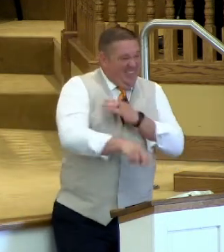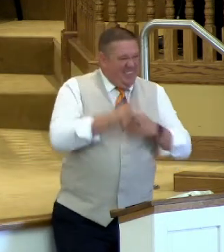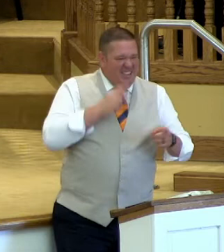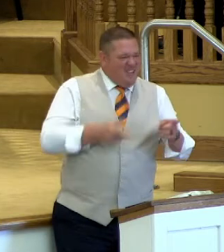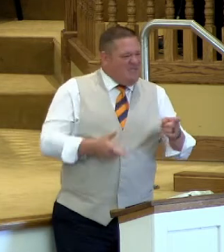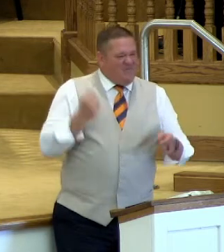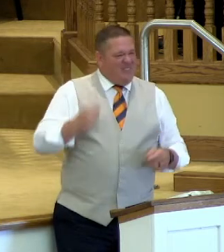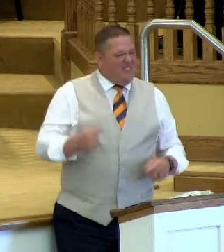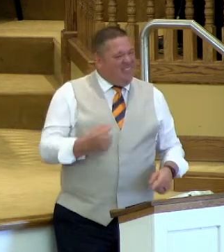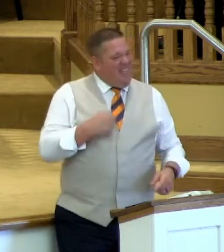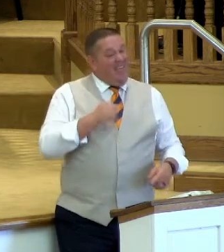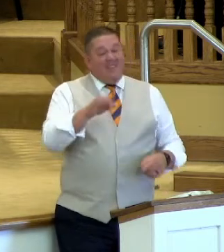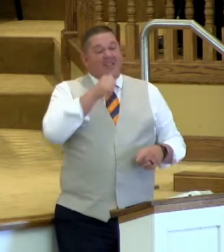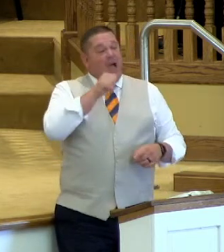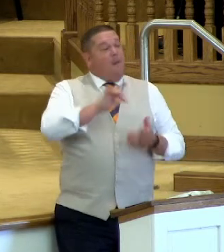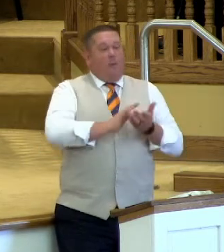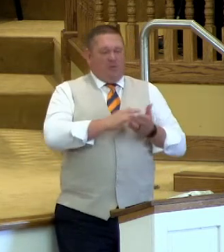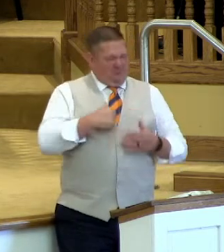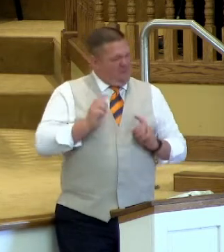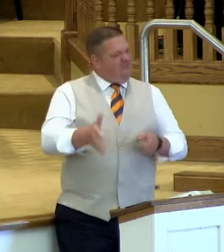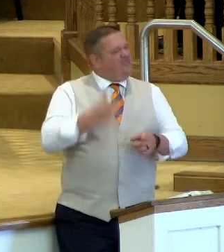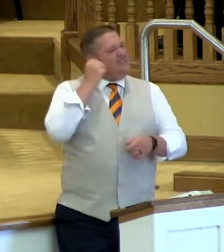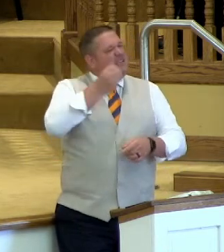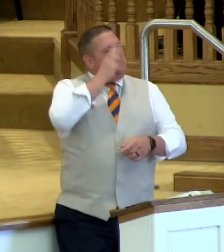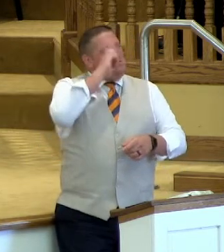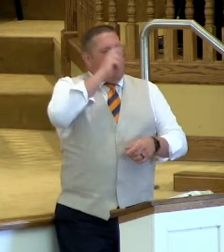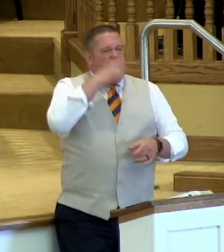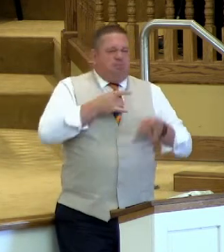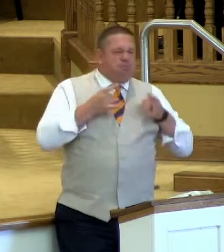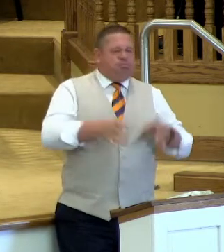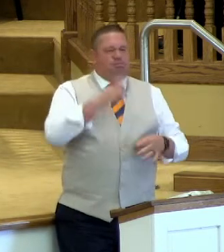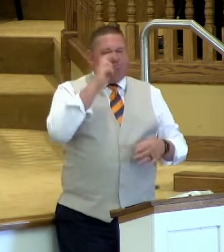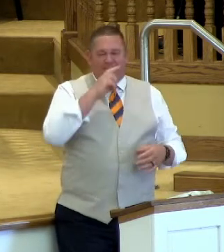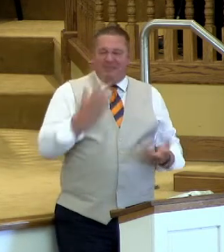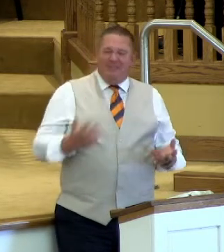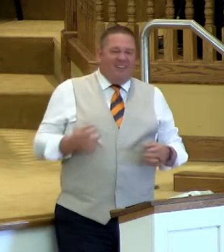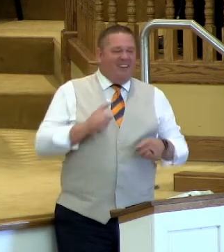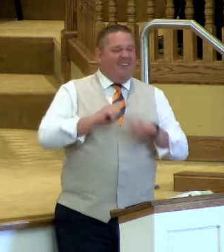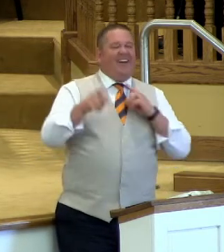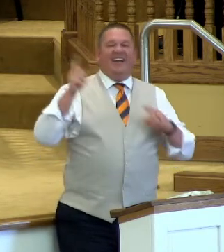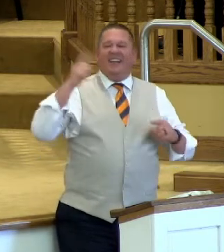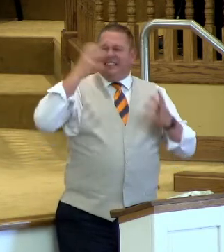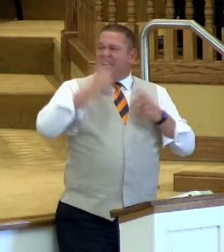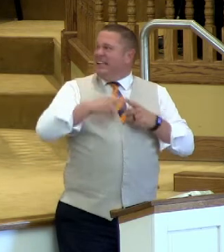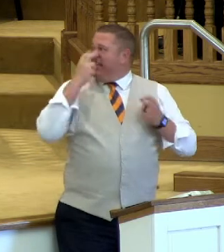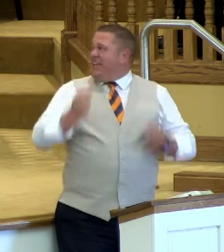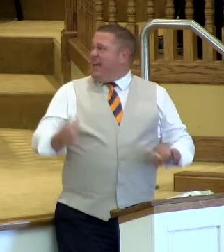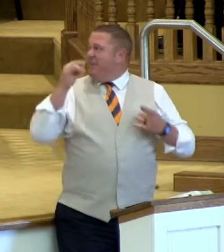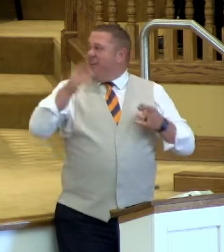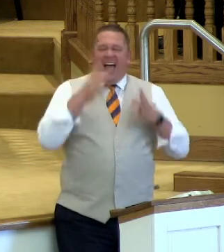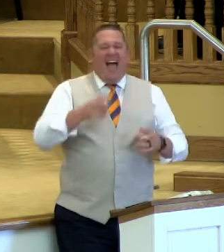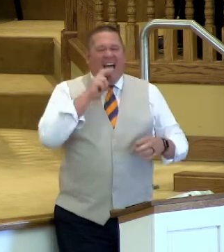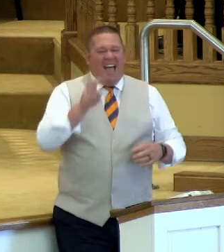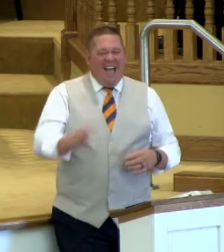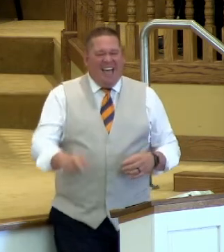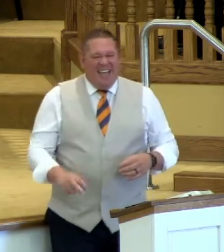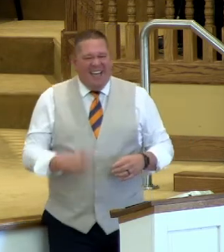for each and every one of you for trying to kill God's creation. All right, no, but seriously, it is sad to see how many people of you hate